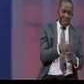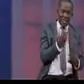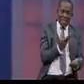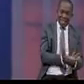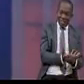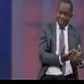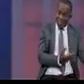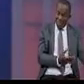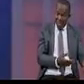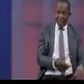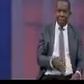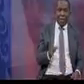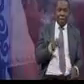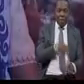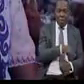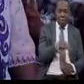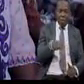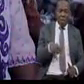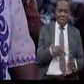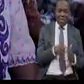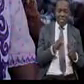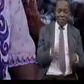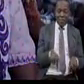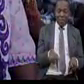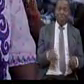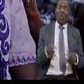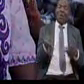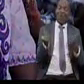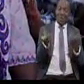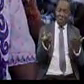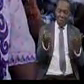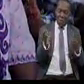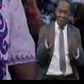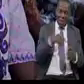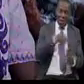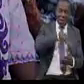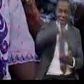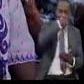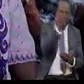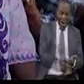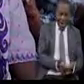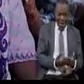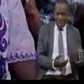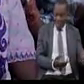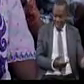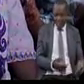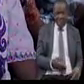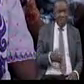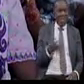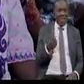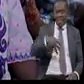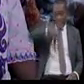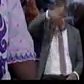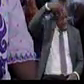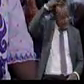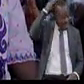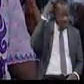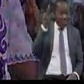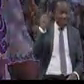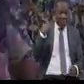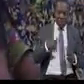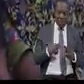and the lion said, meat has come, meat has come, meat has come. The unbeliever is meat for the